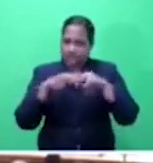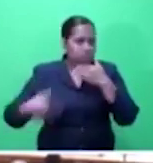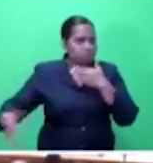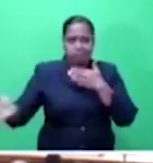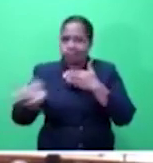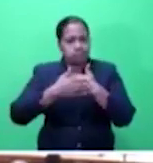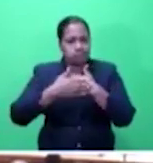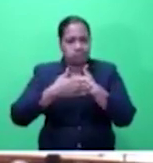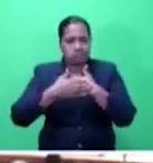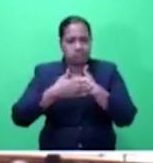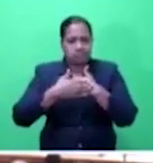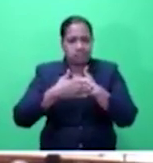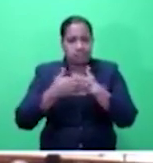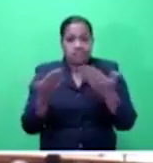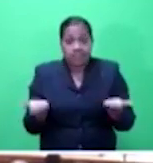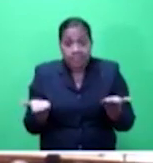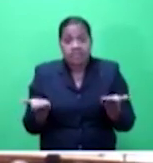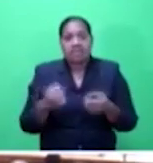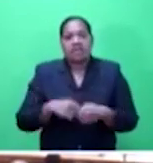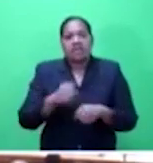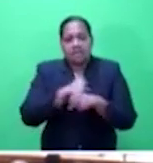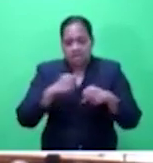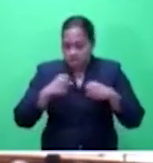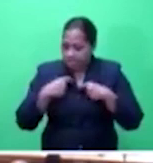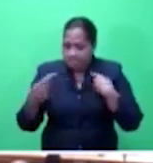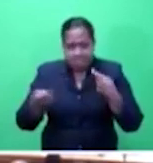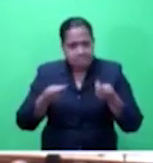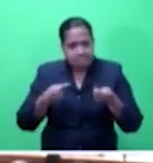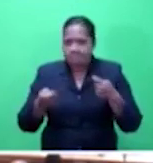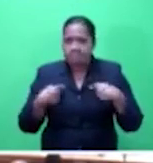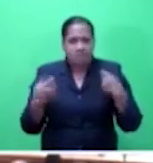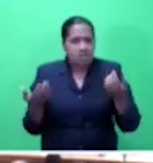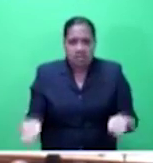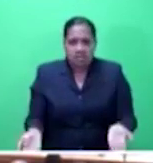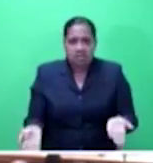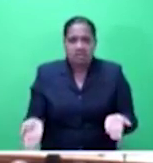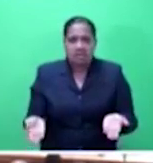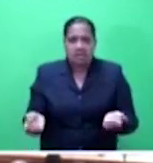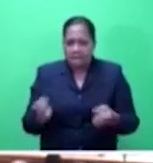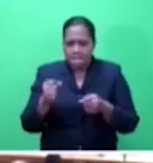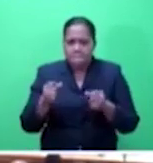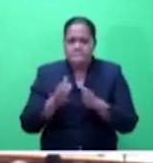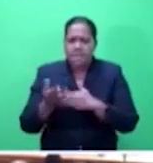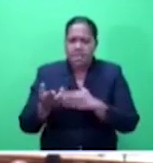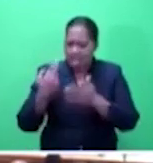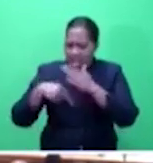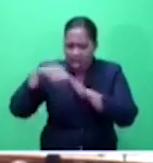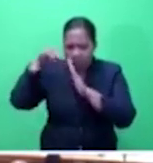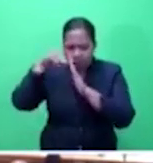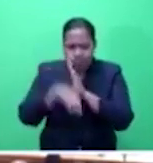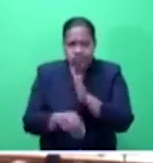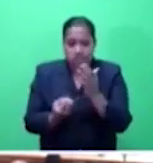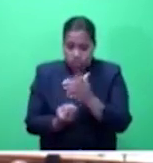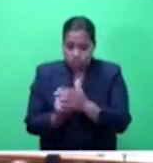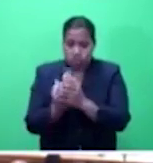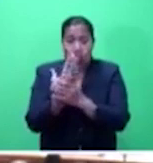major markets, is rapidly approaching recession territory, propelled by historic declines in growth across Asia and